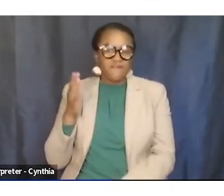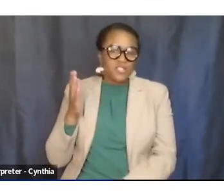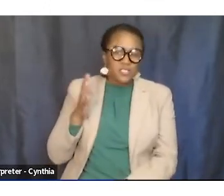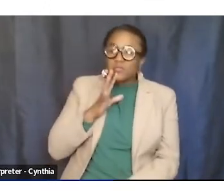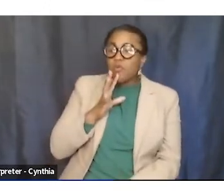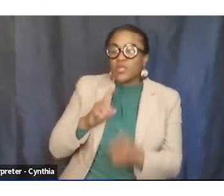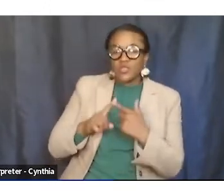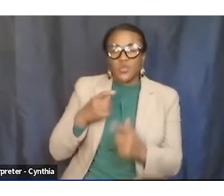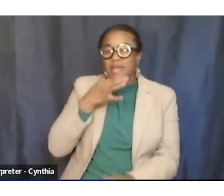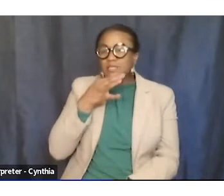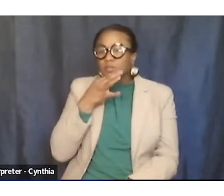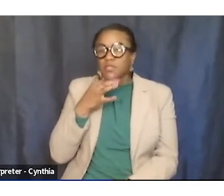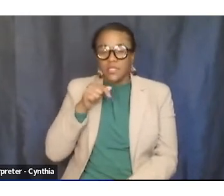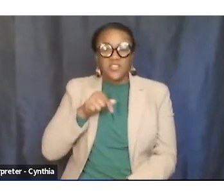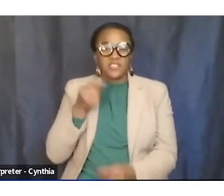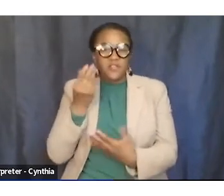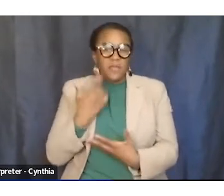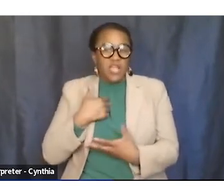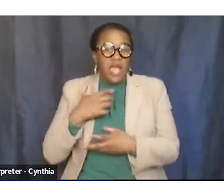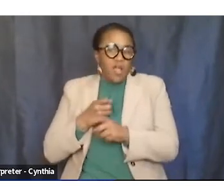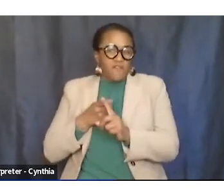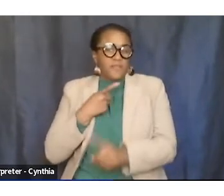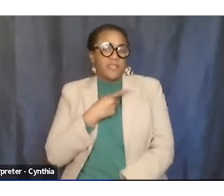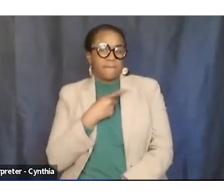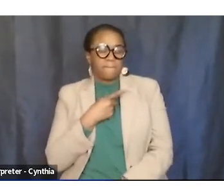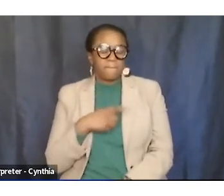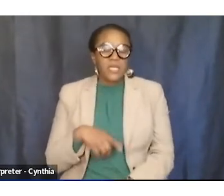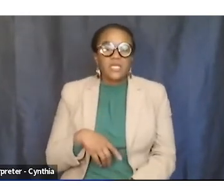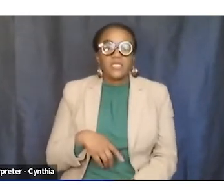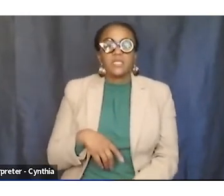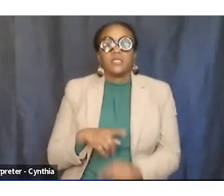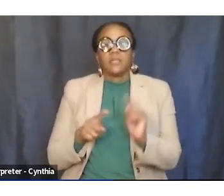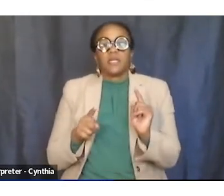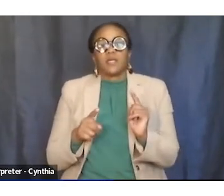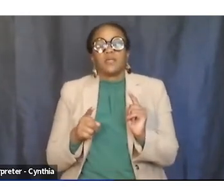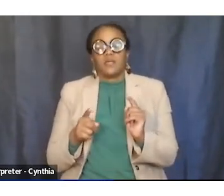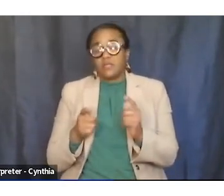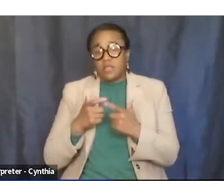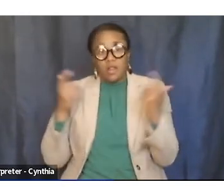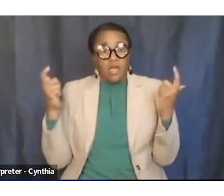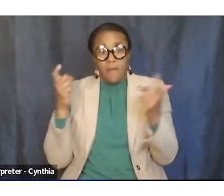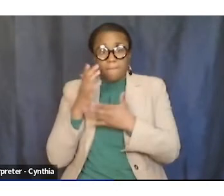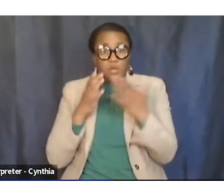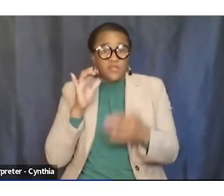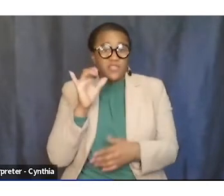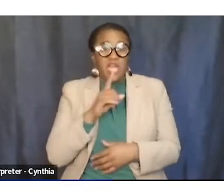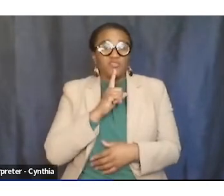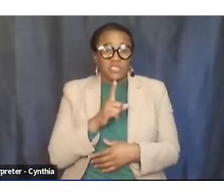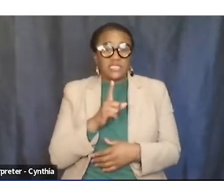experts. So this is information that I've gotten from them. But a large part of shadow banning is like